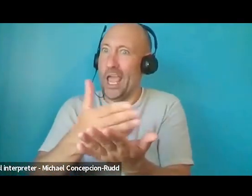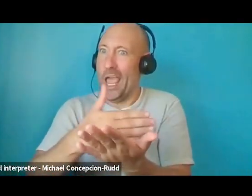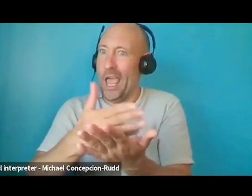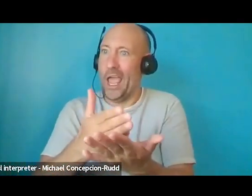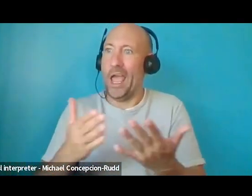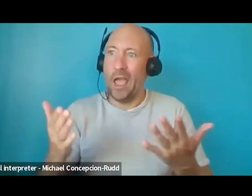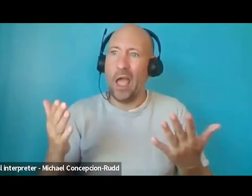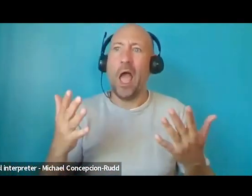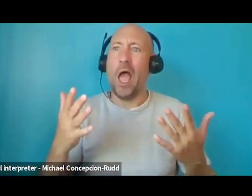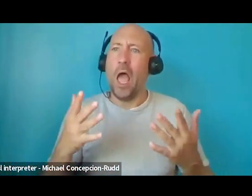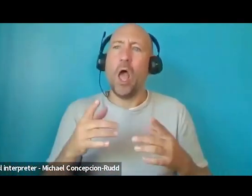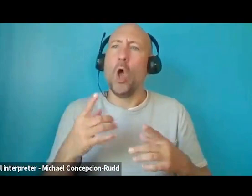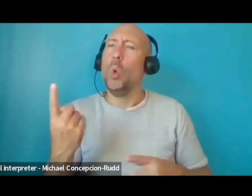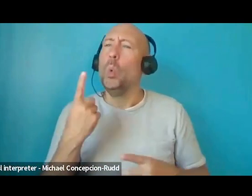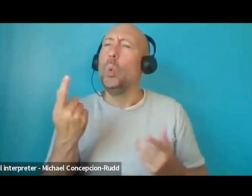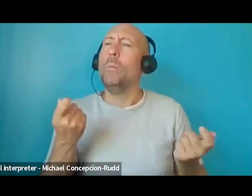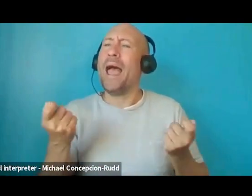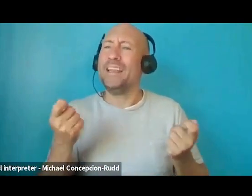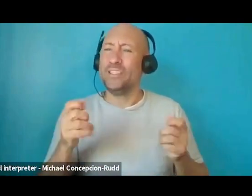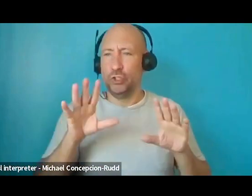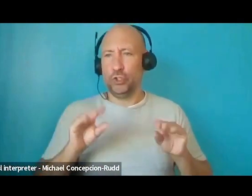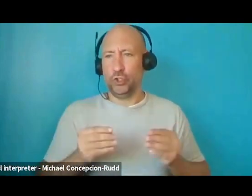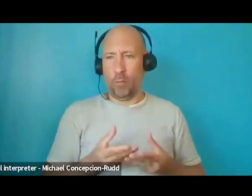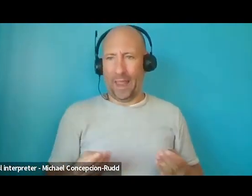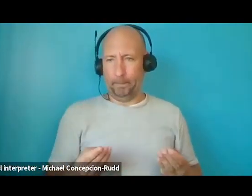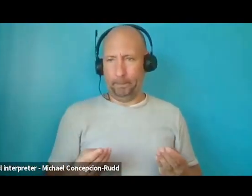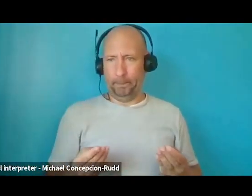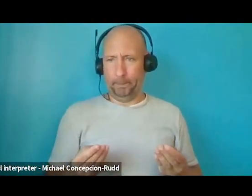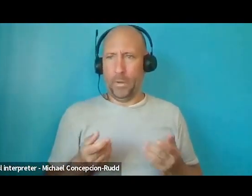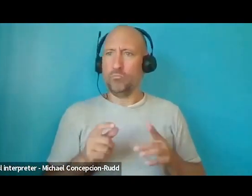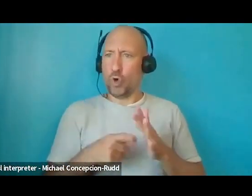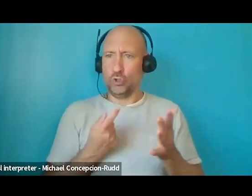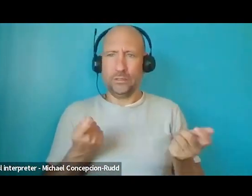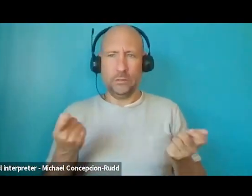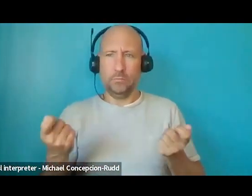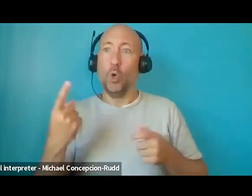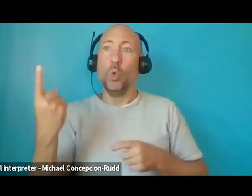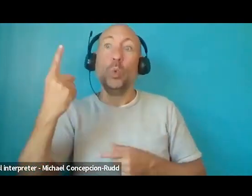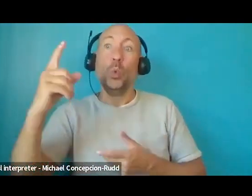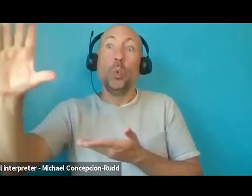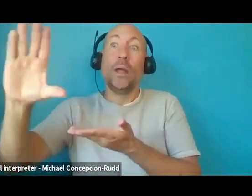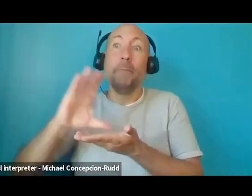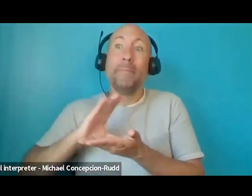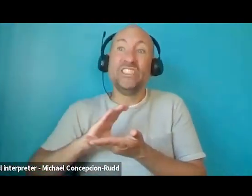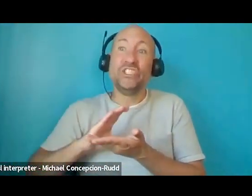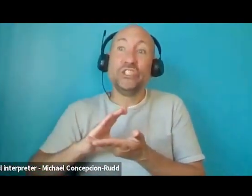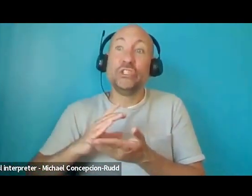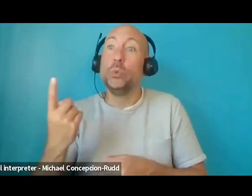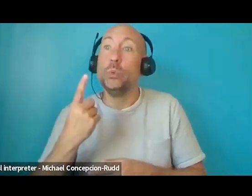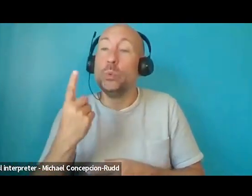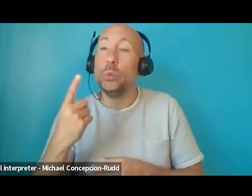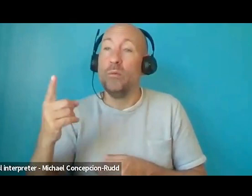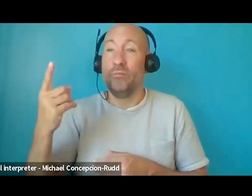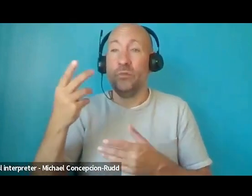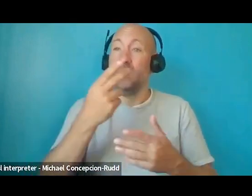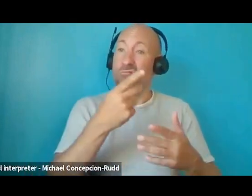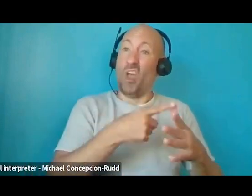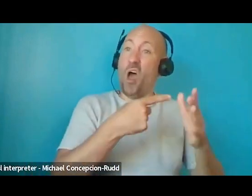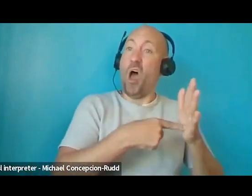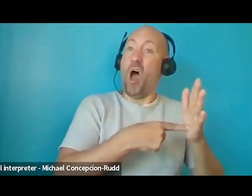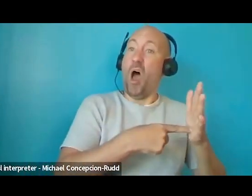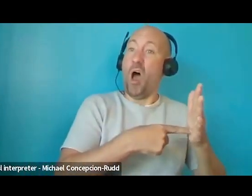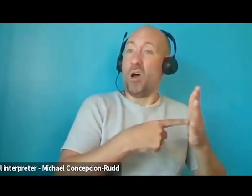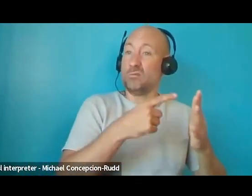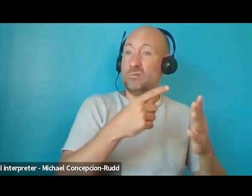It's project managed by Stopgap Dance Company, but it's commissioned and designed, in essence, by Arts Council England,